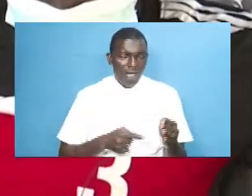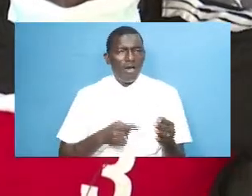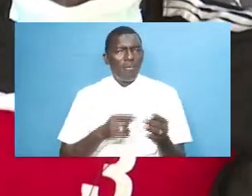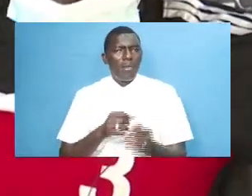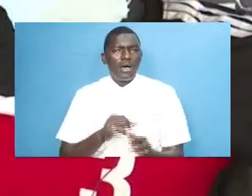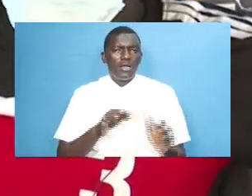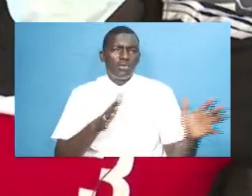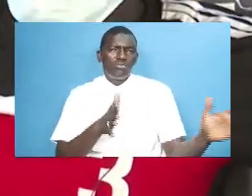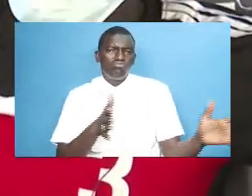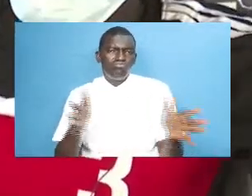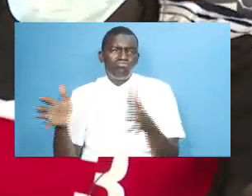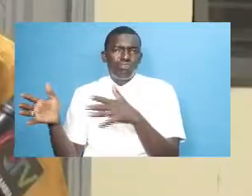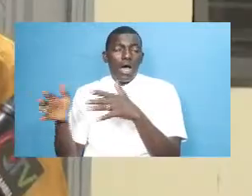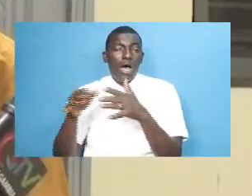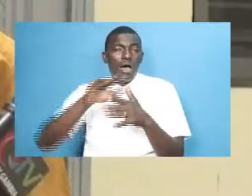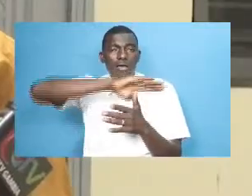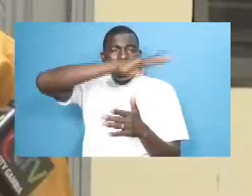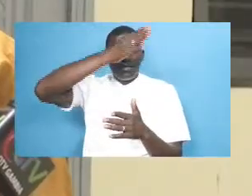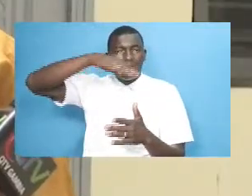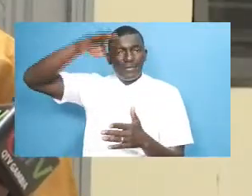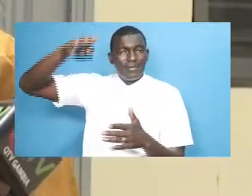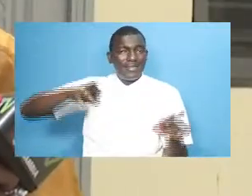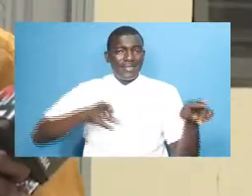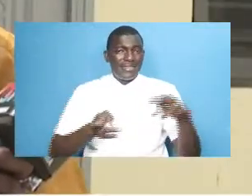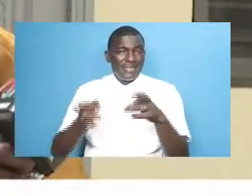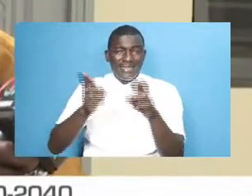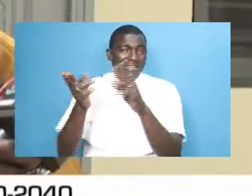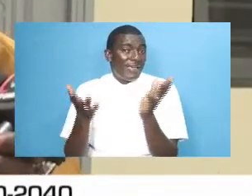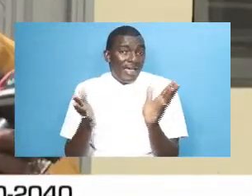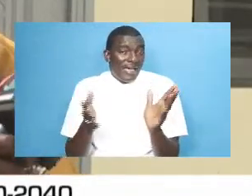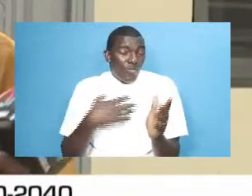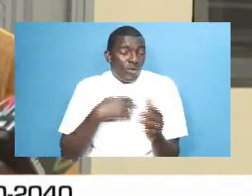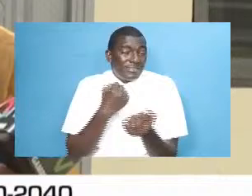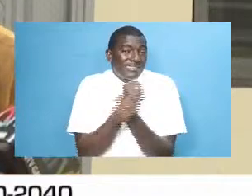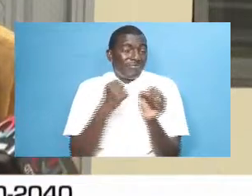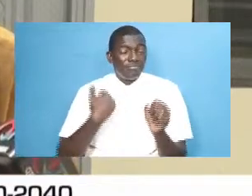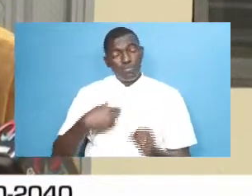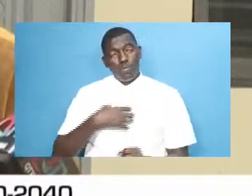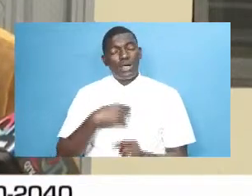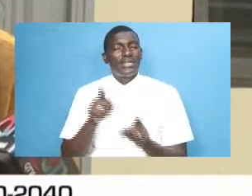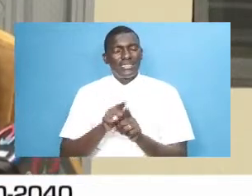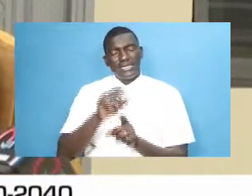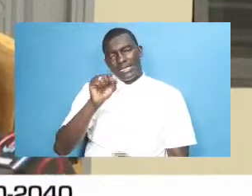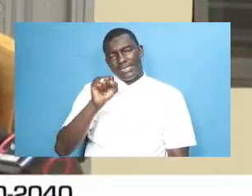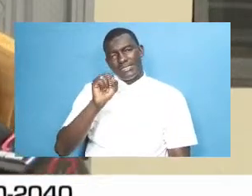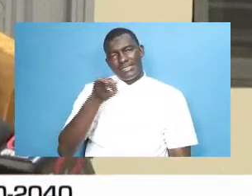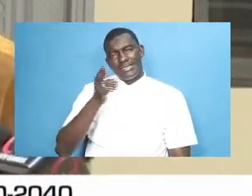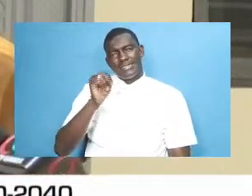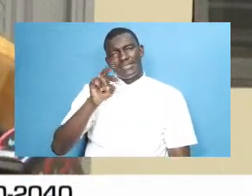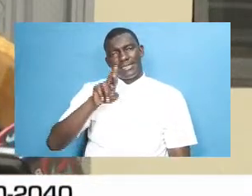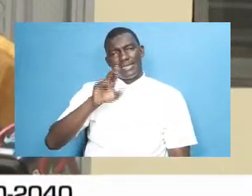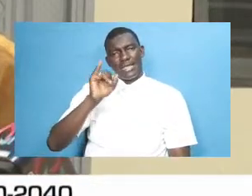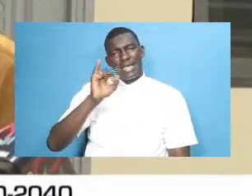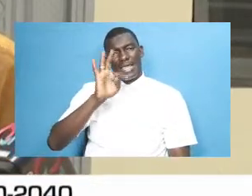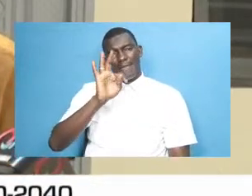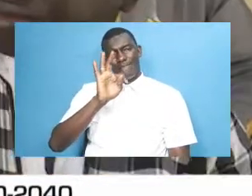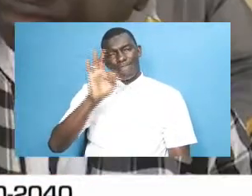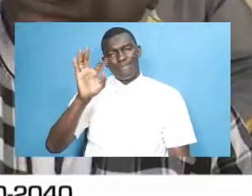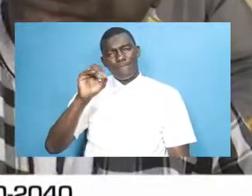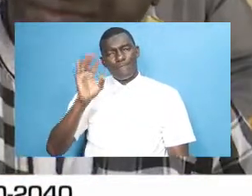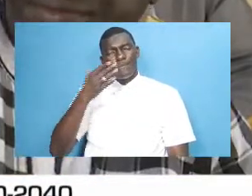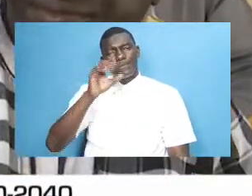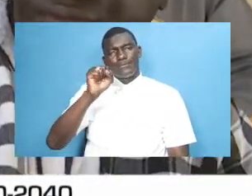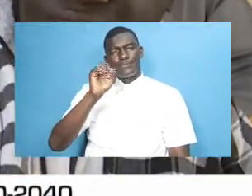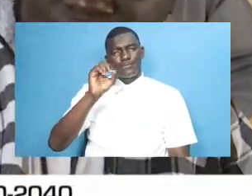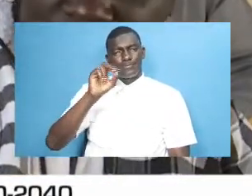the oceans. Sirifo Sonko, the chairman of the Brikama Area Council, explains the need for urban development, saying